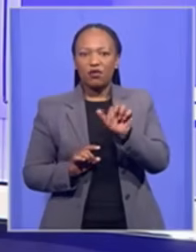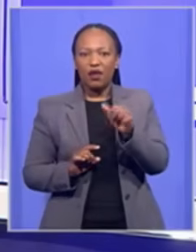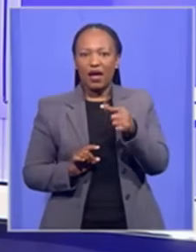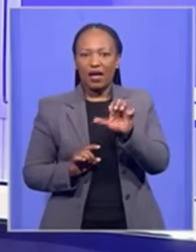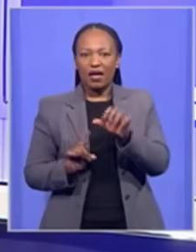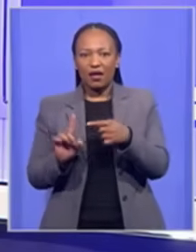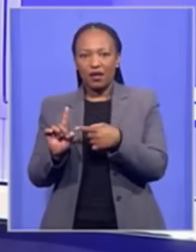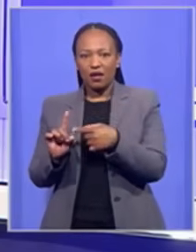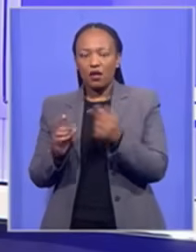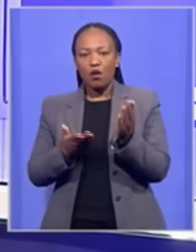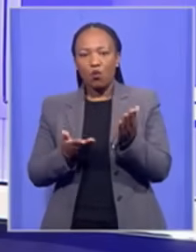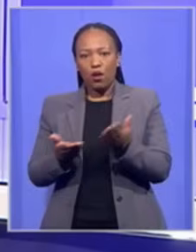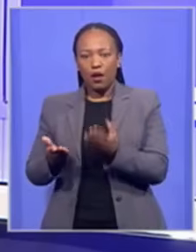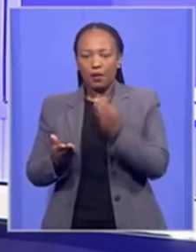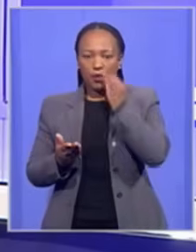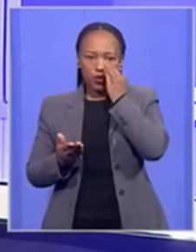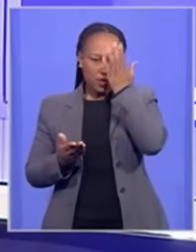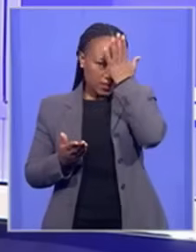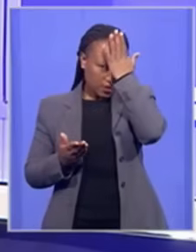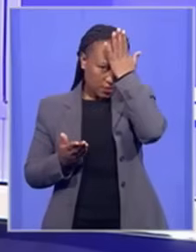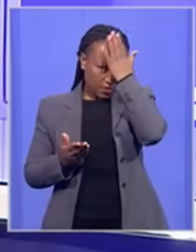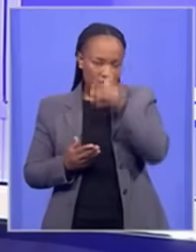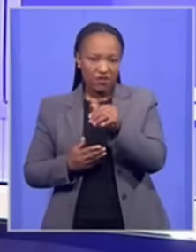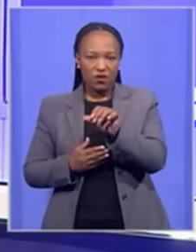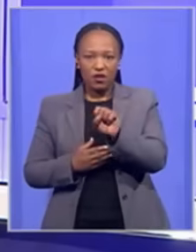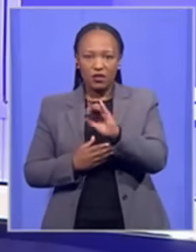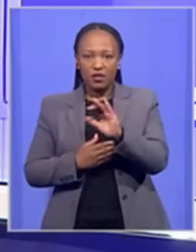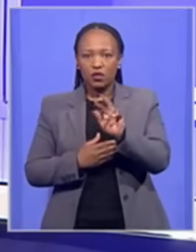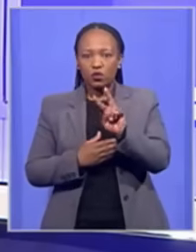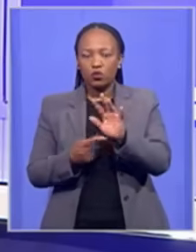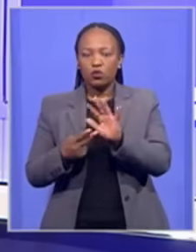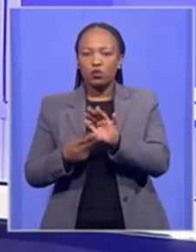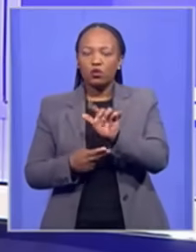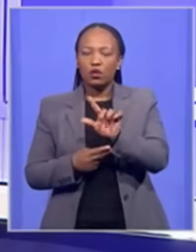lemogela ditabeng tša Sepedi mo go SABC 2 le go SABC Lehae.